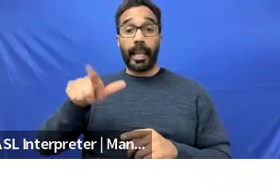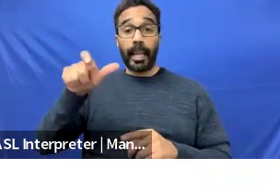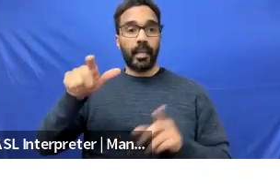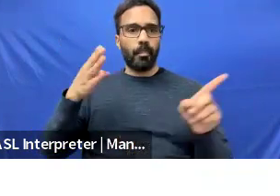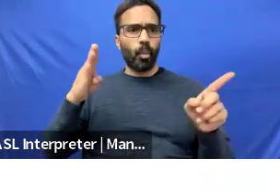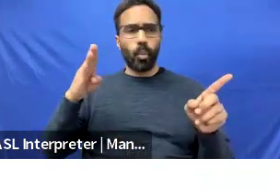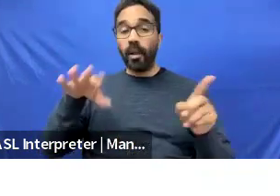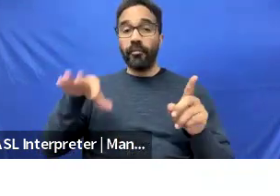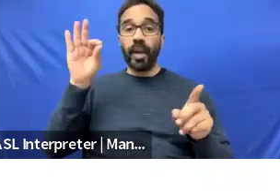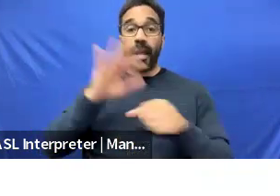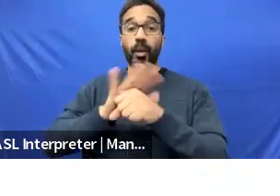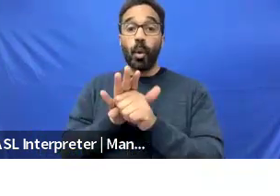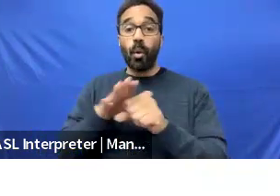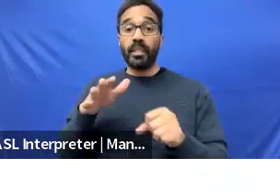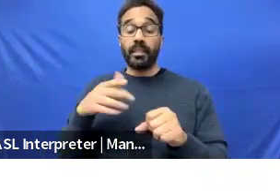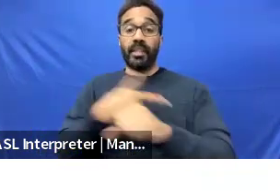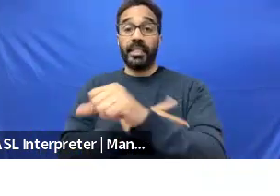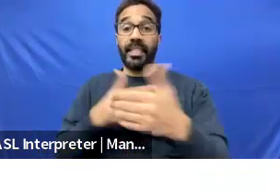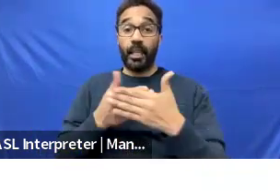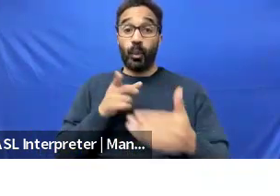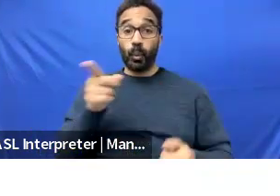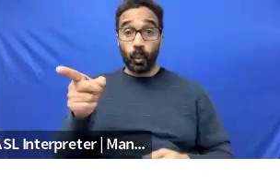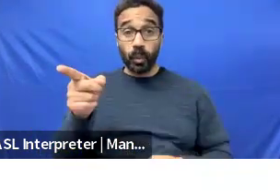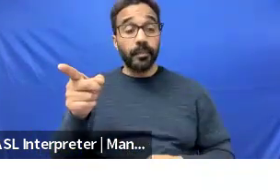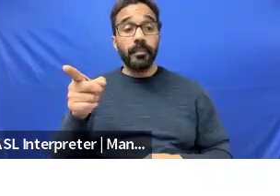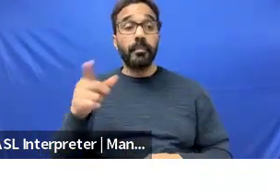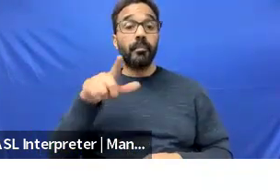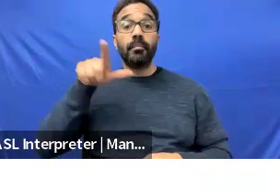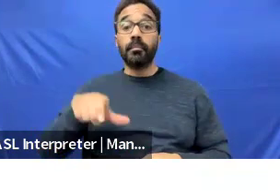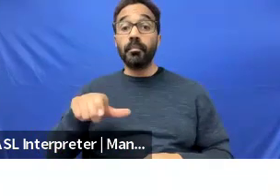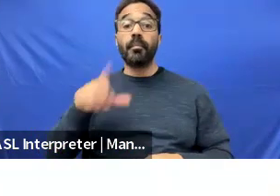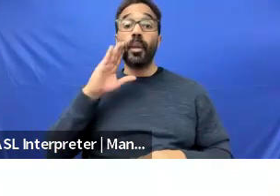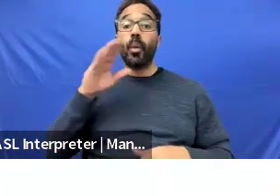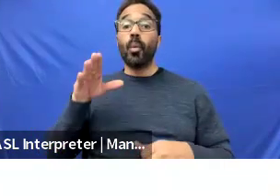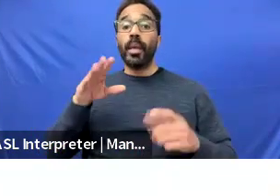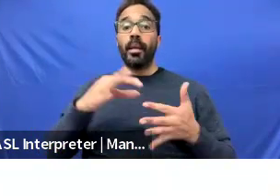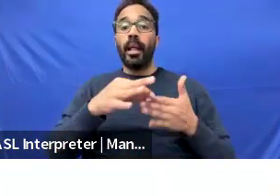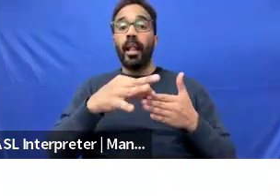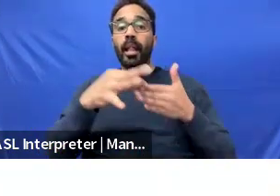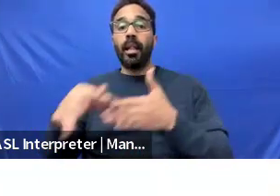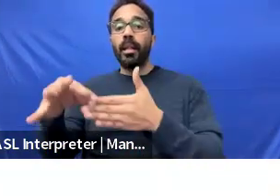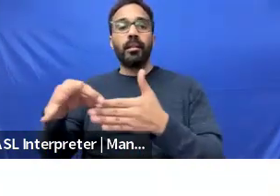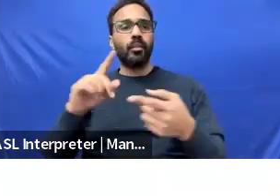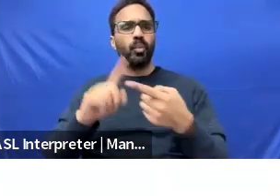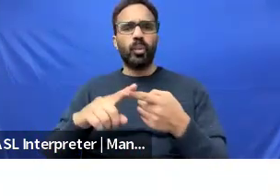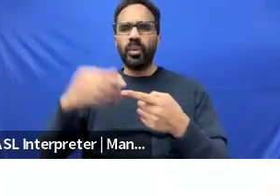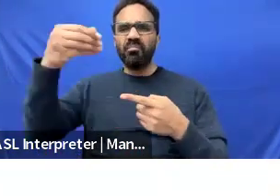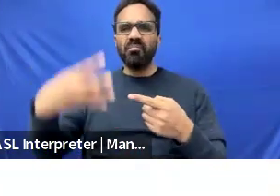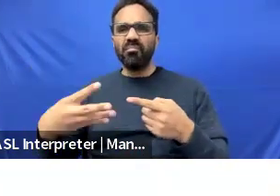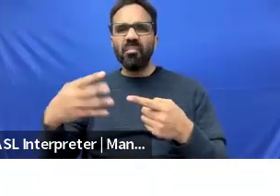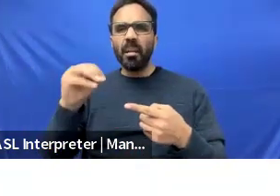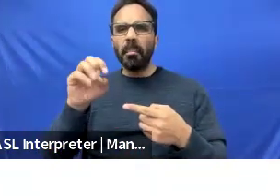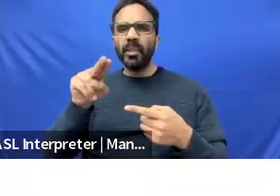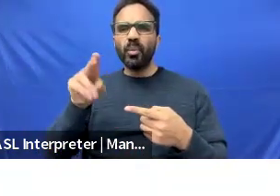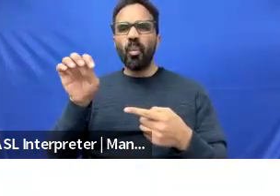you. You hit that button, it's going to take you to another page or perhaps a little drop-down menu. It's going to ask you